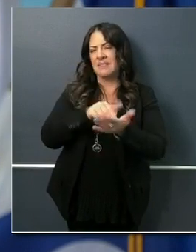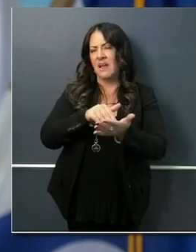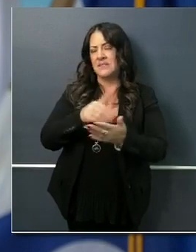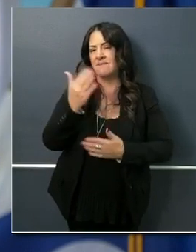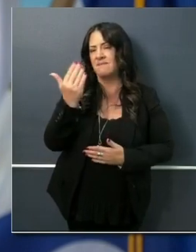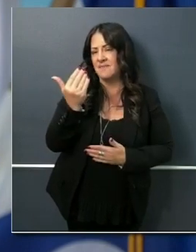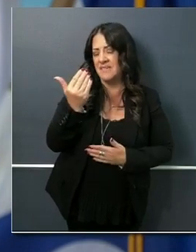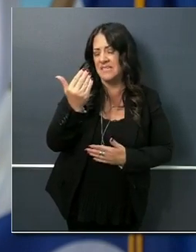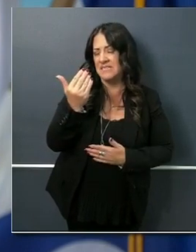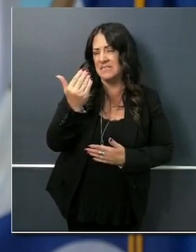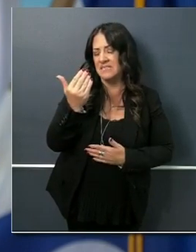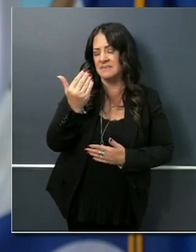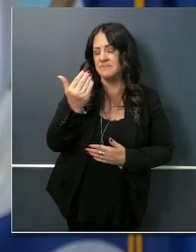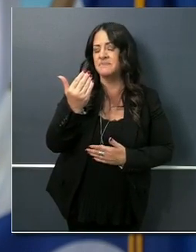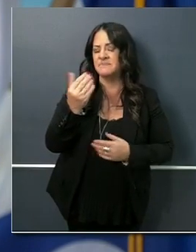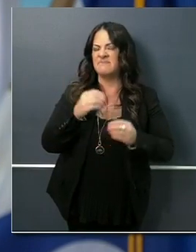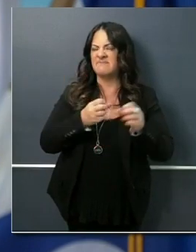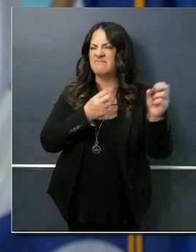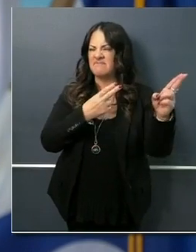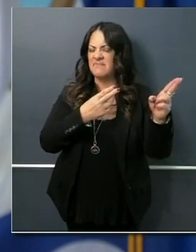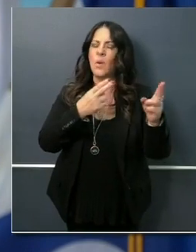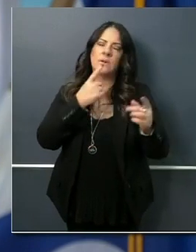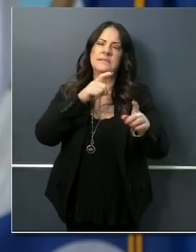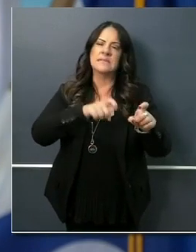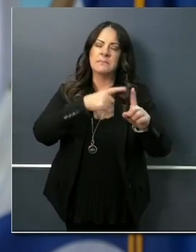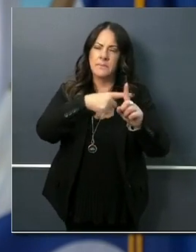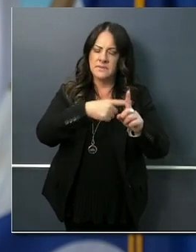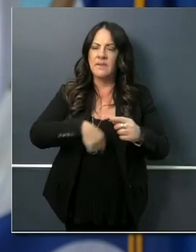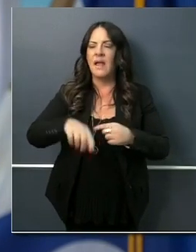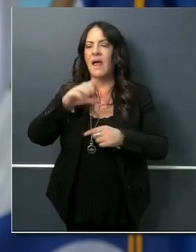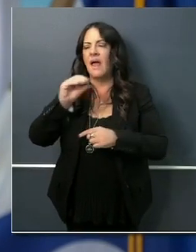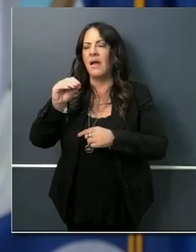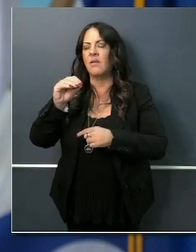The number of people on ICUs was